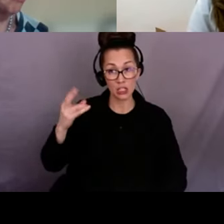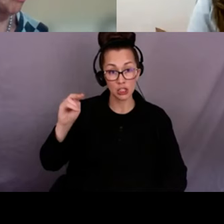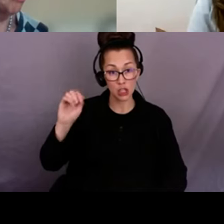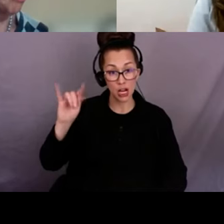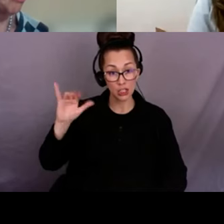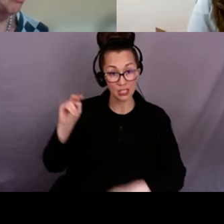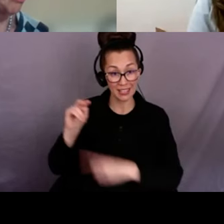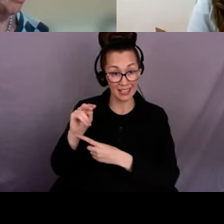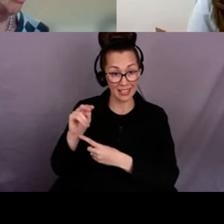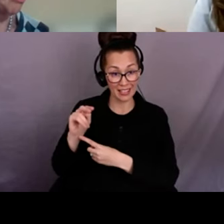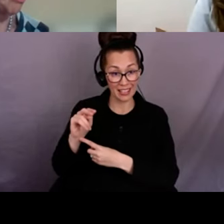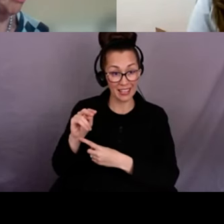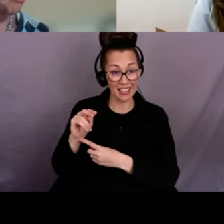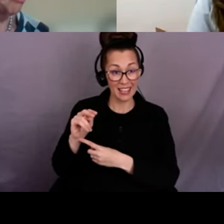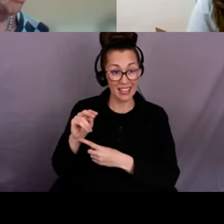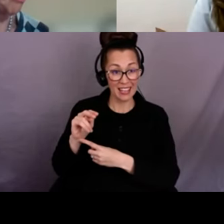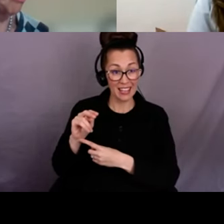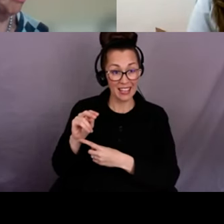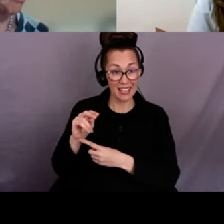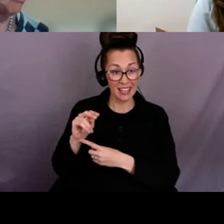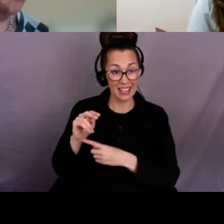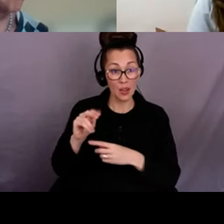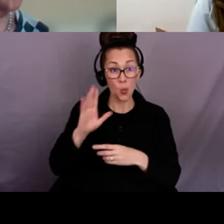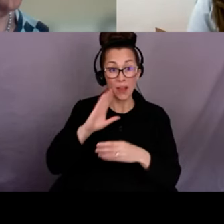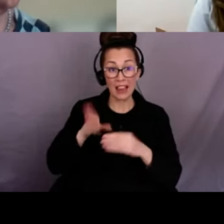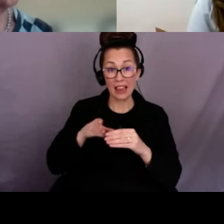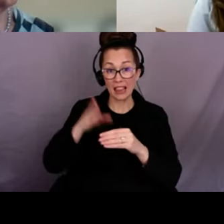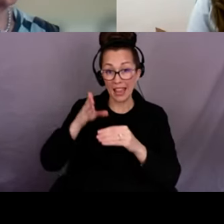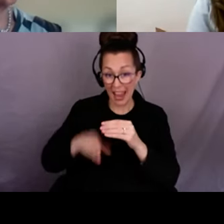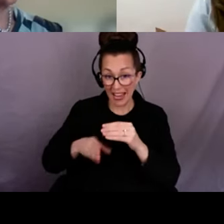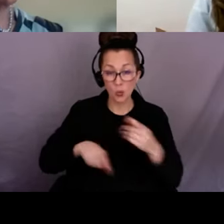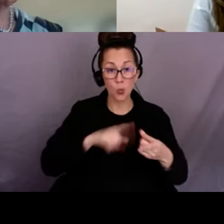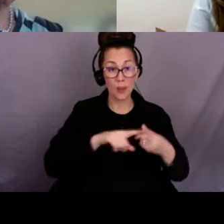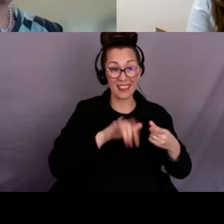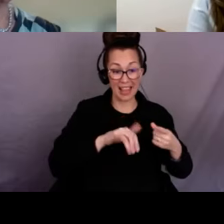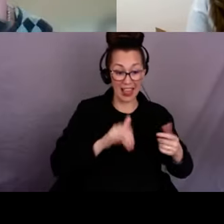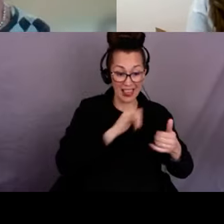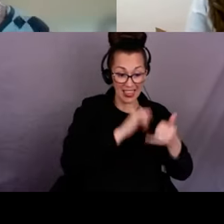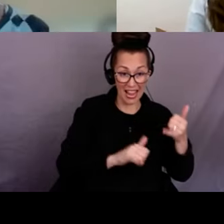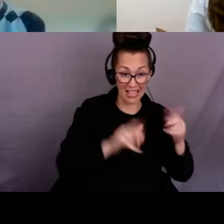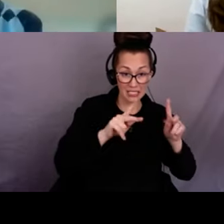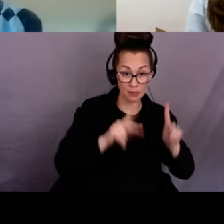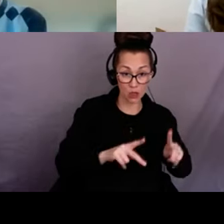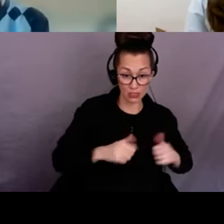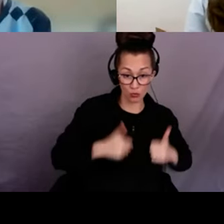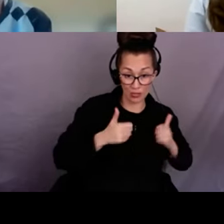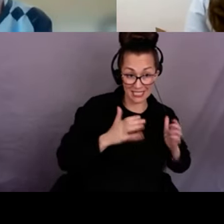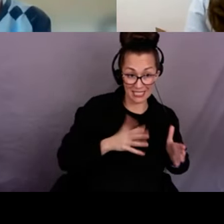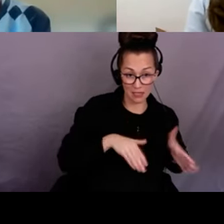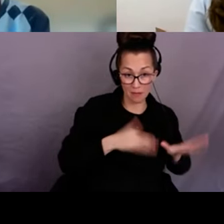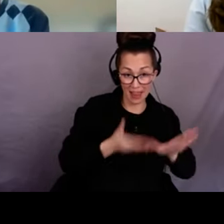of the last living class member. There is no other consent judgment in the country that is tied to